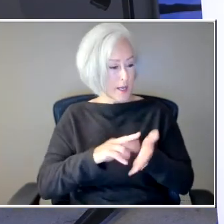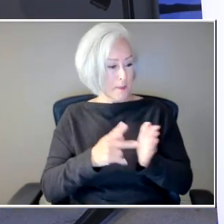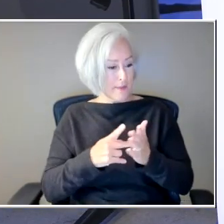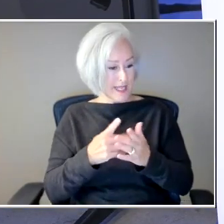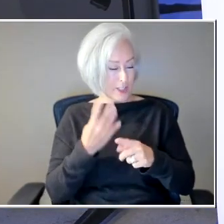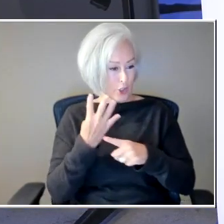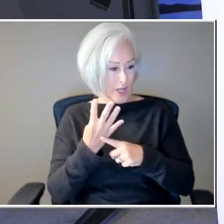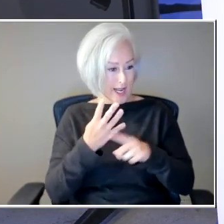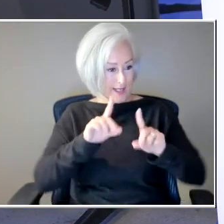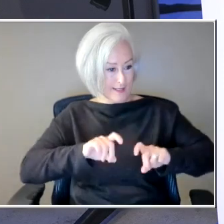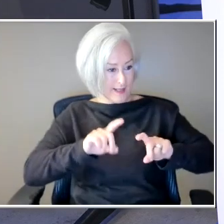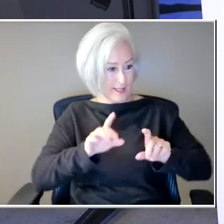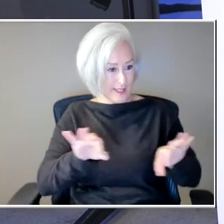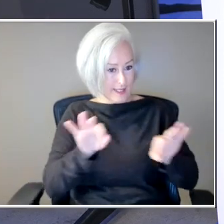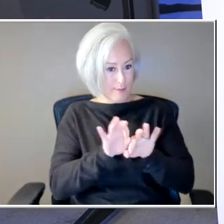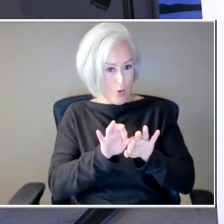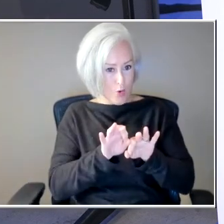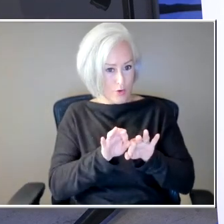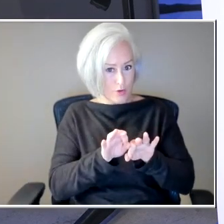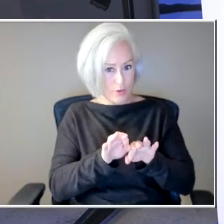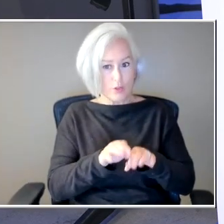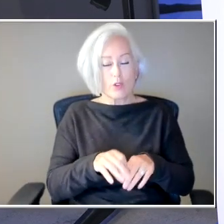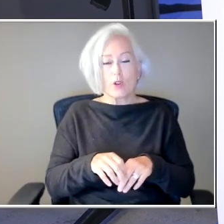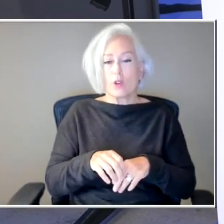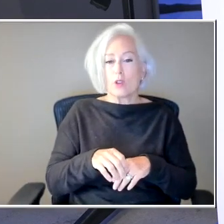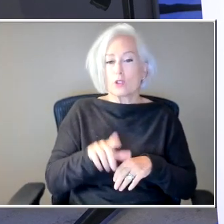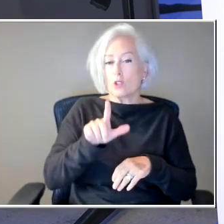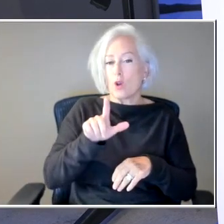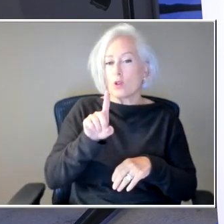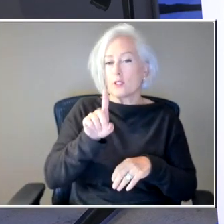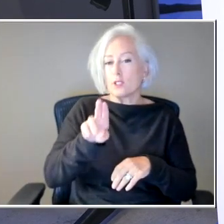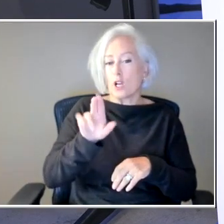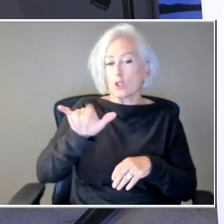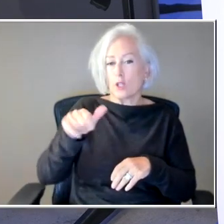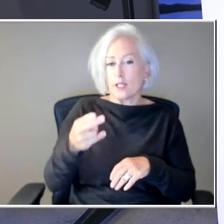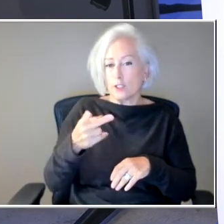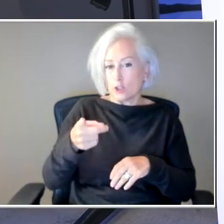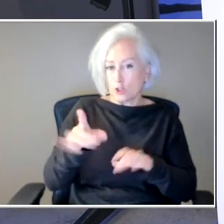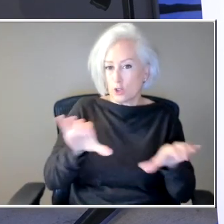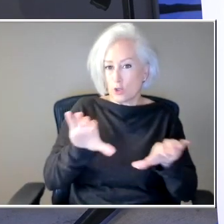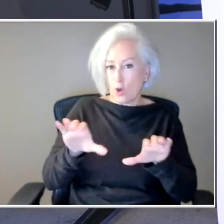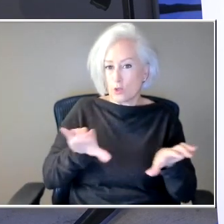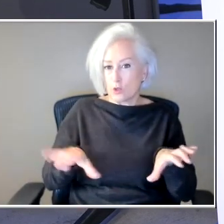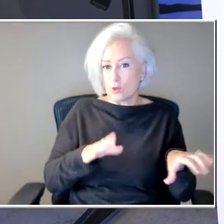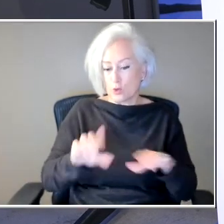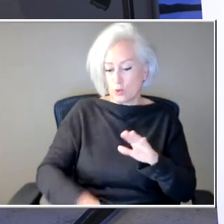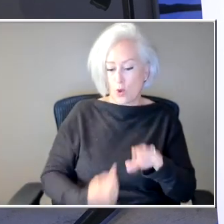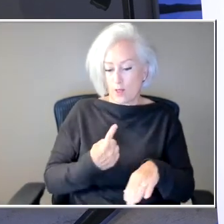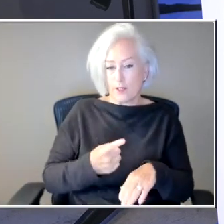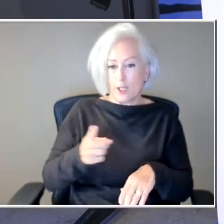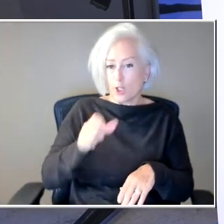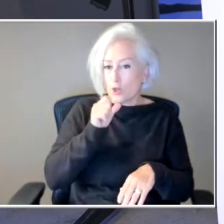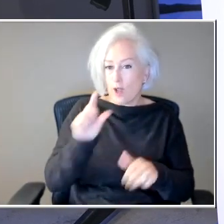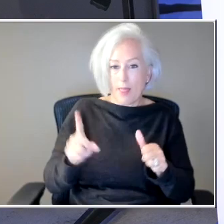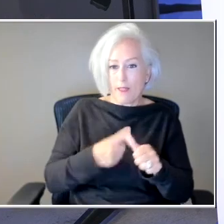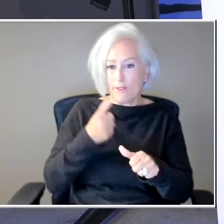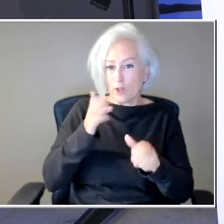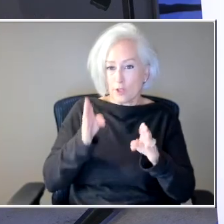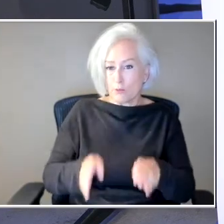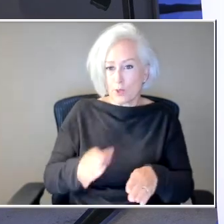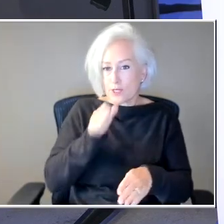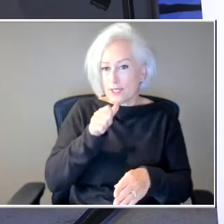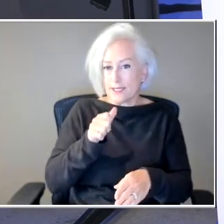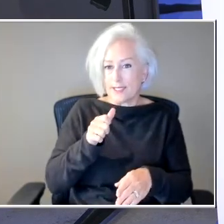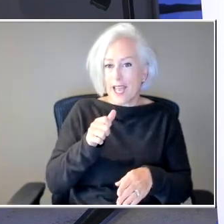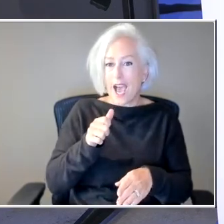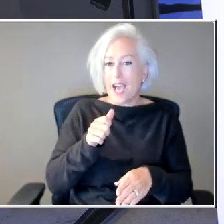screenings. I'm putting you on the spot. Were you getting your colonoscopies? You wouldn't be the first physician that said that they weren't all over it. We expect